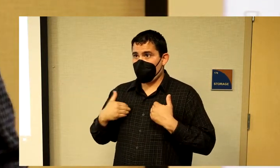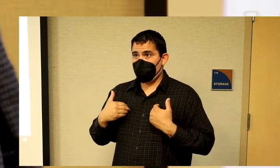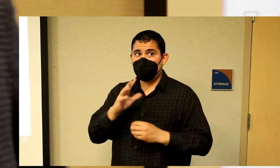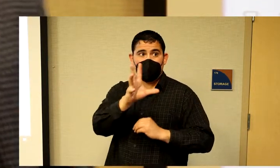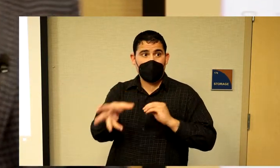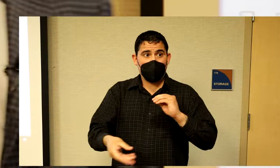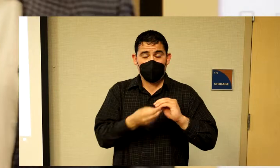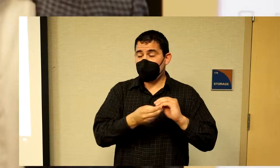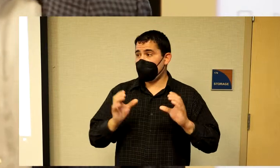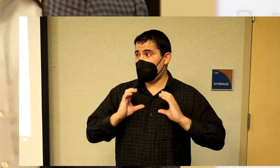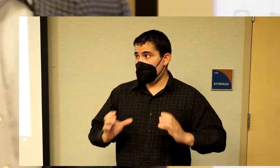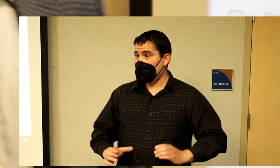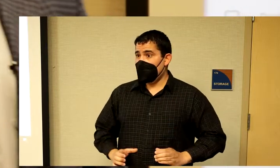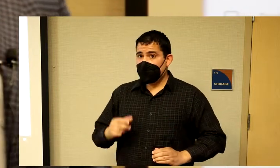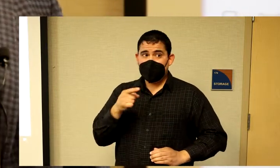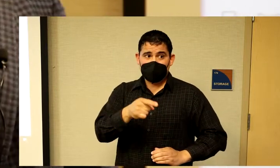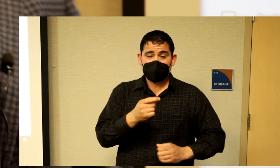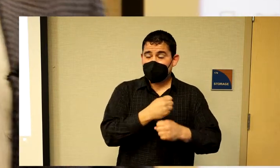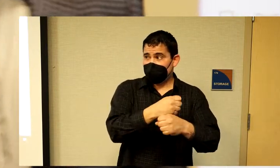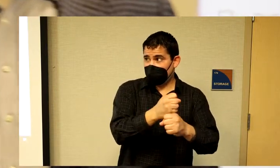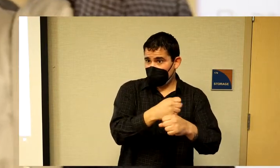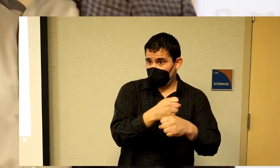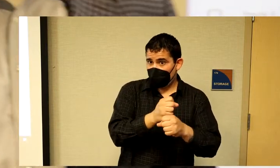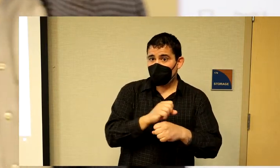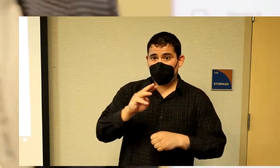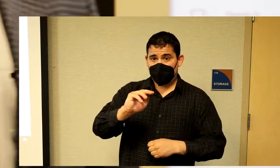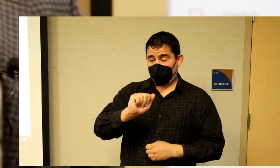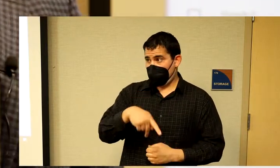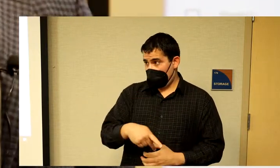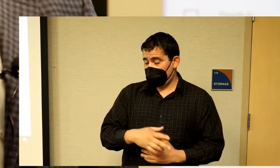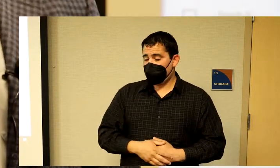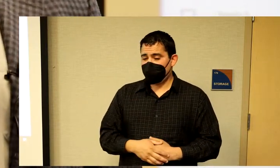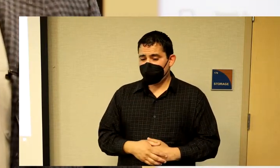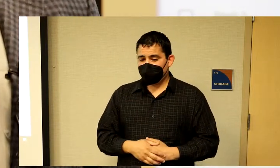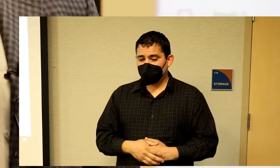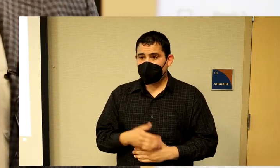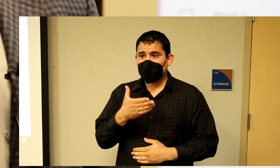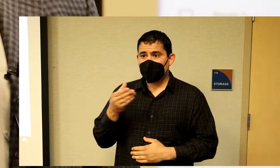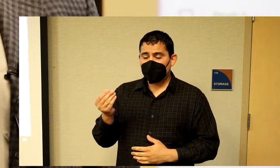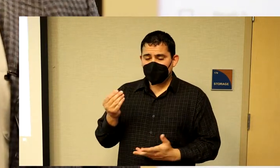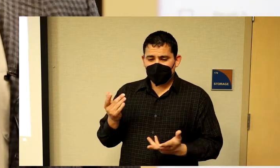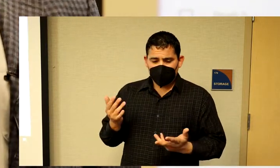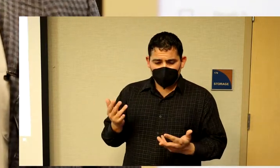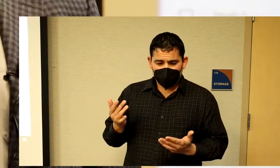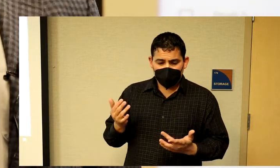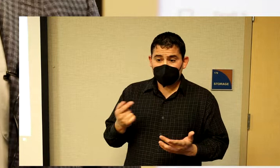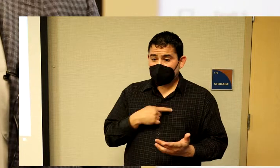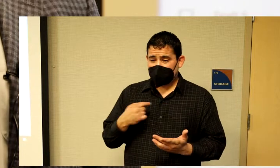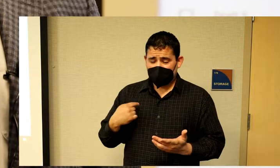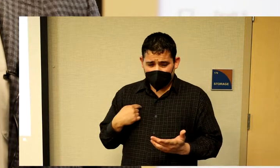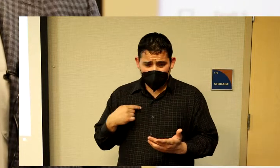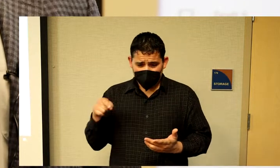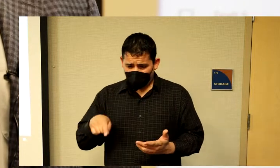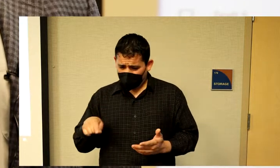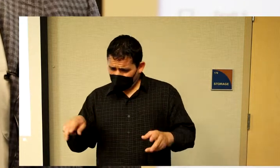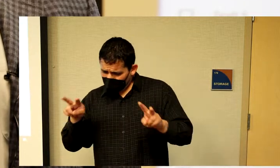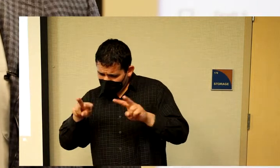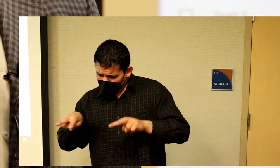a citizen-generated map. Yes. And so as we look at these,